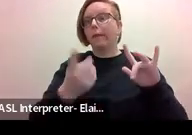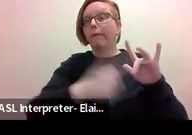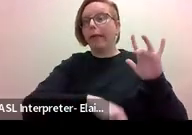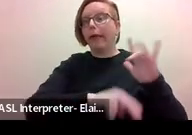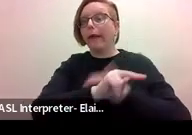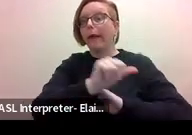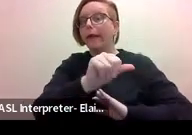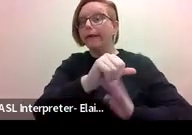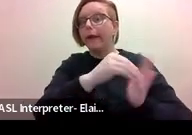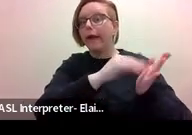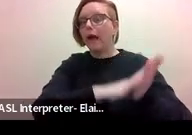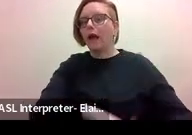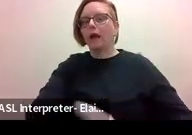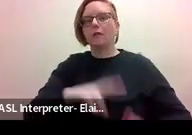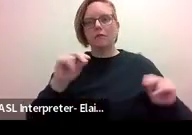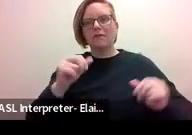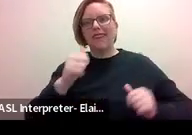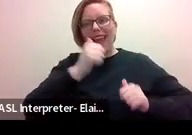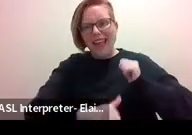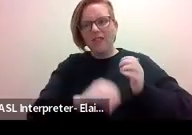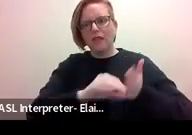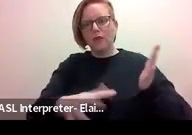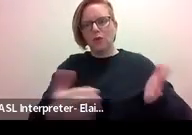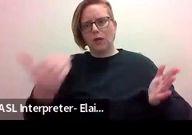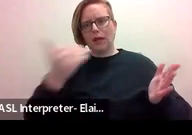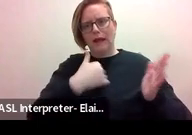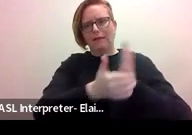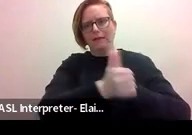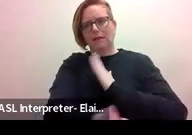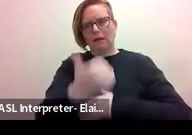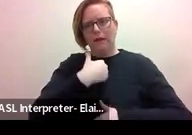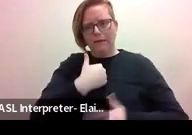NA. Every student has a strength. Have to have a strength. Yes.